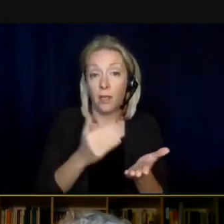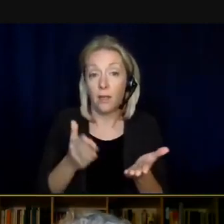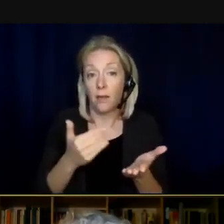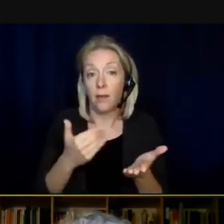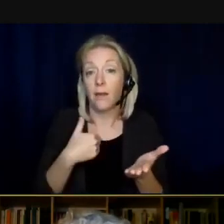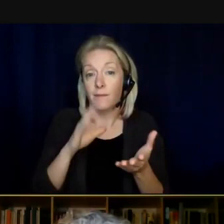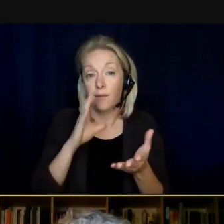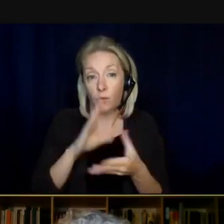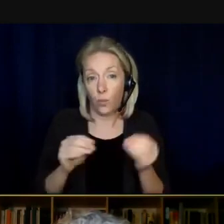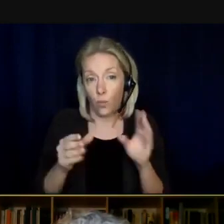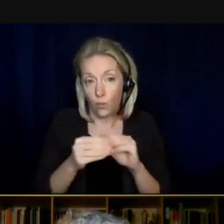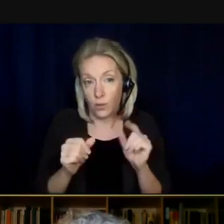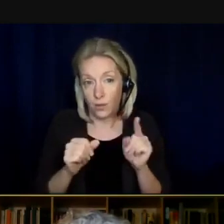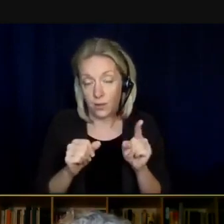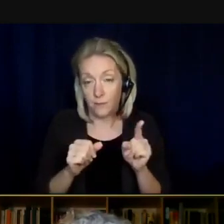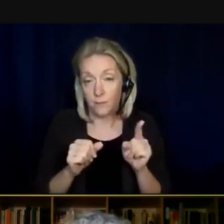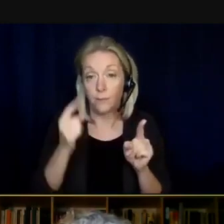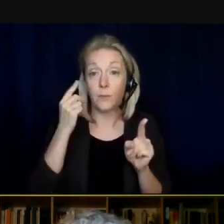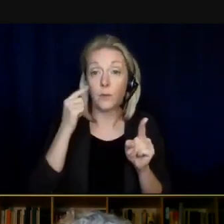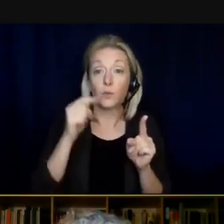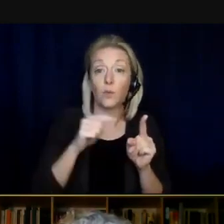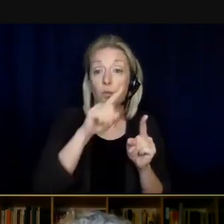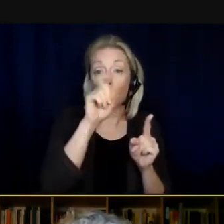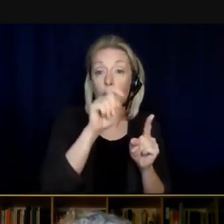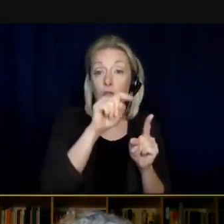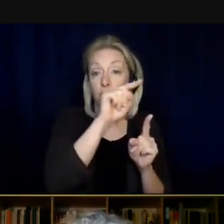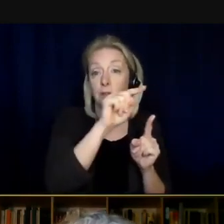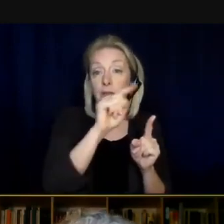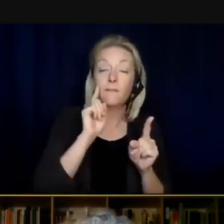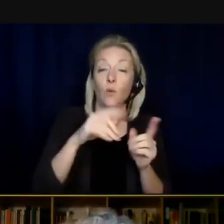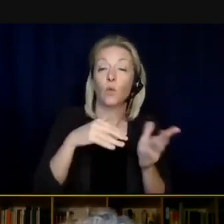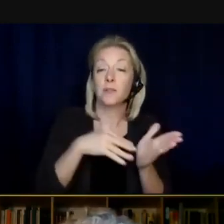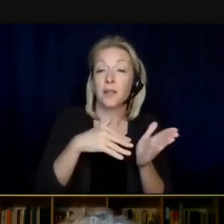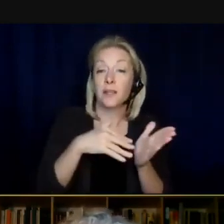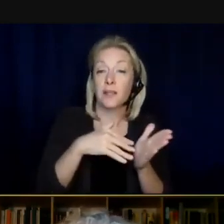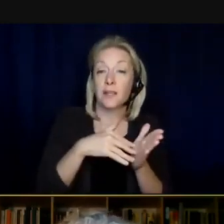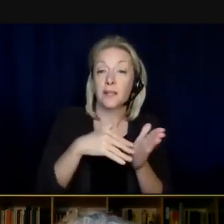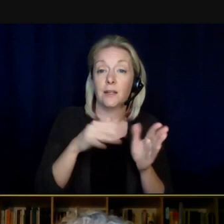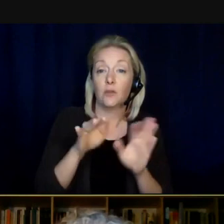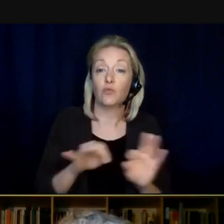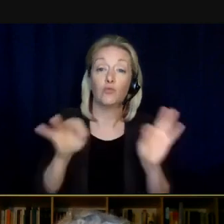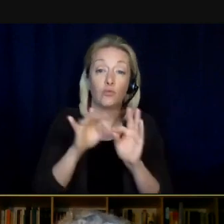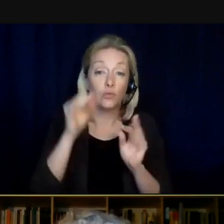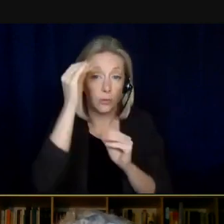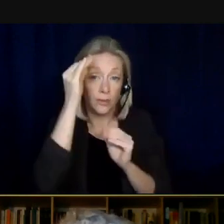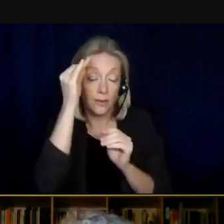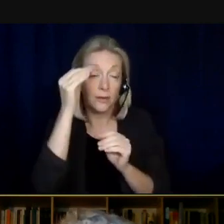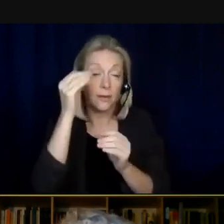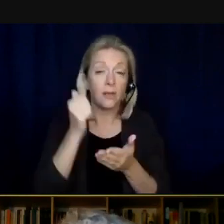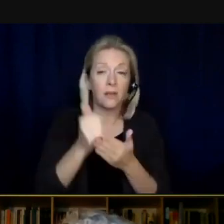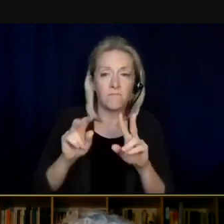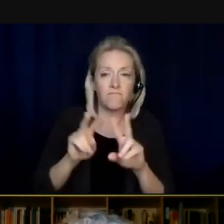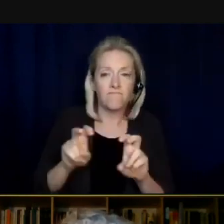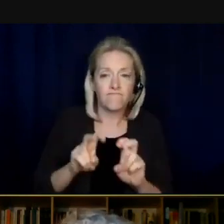story, but you can also go up there and see study questions that make you think about the information that's